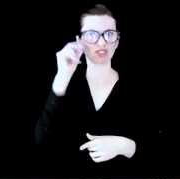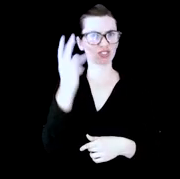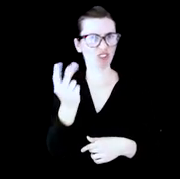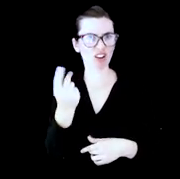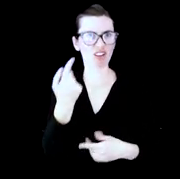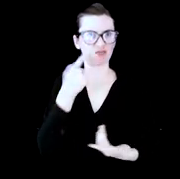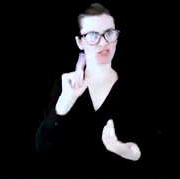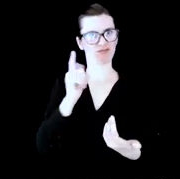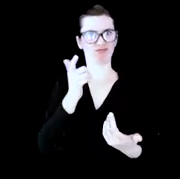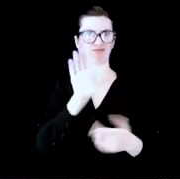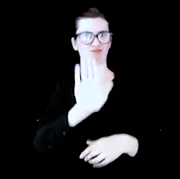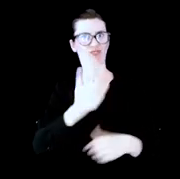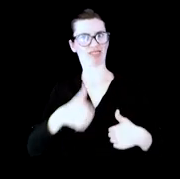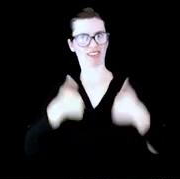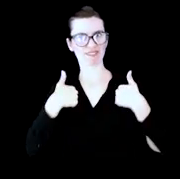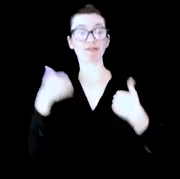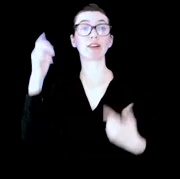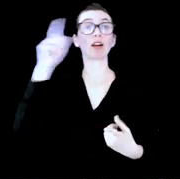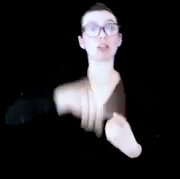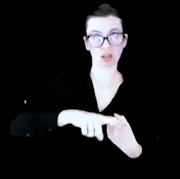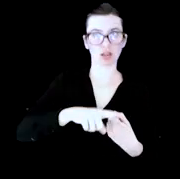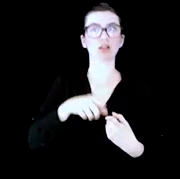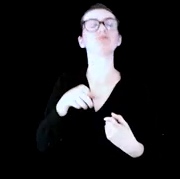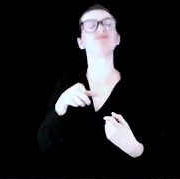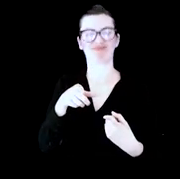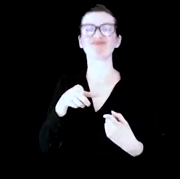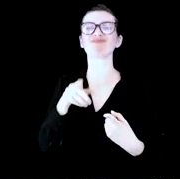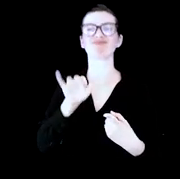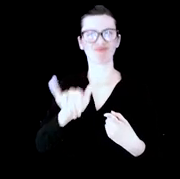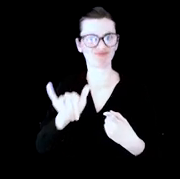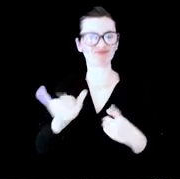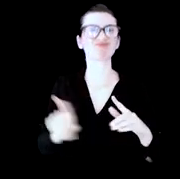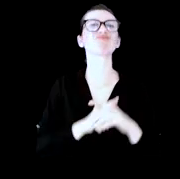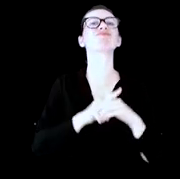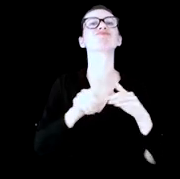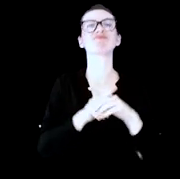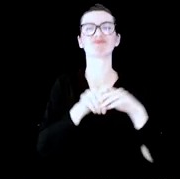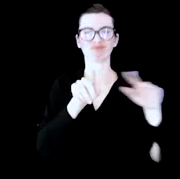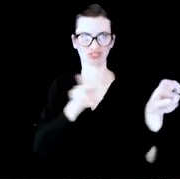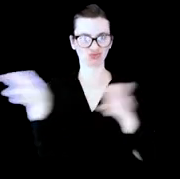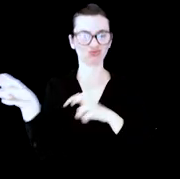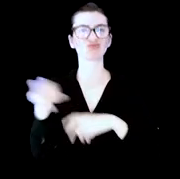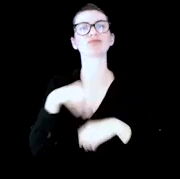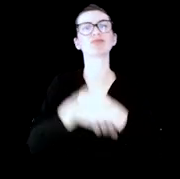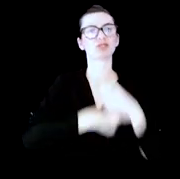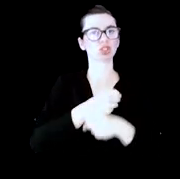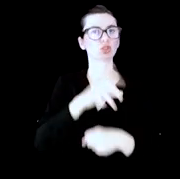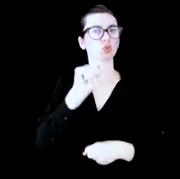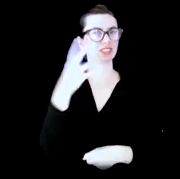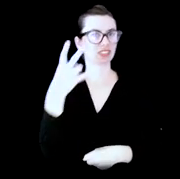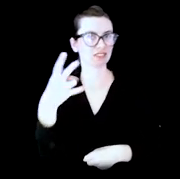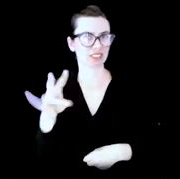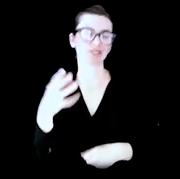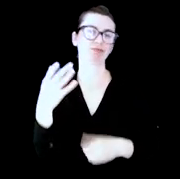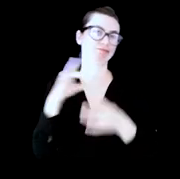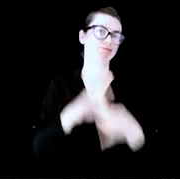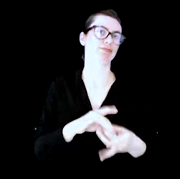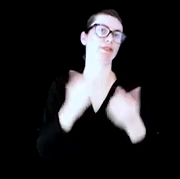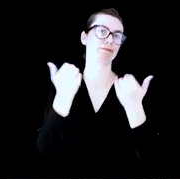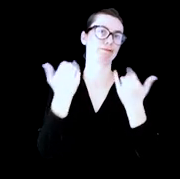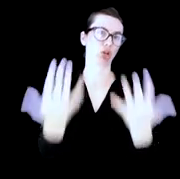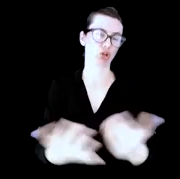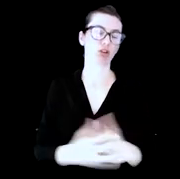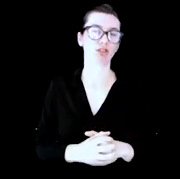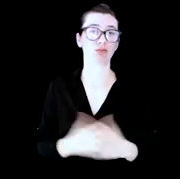your life until you encountered issues in 2017 with the fires. And I was hoping that you would share